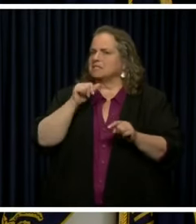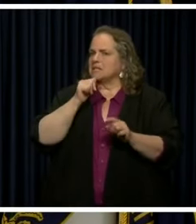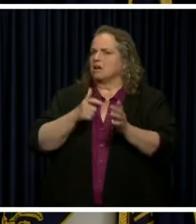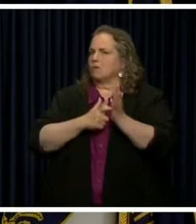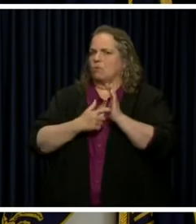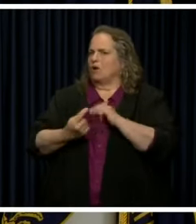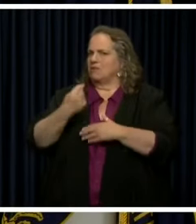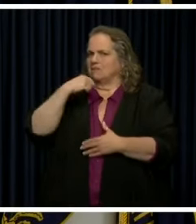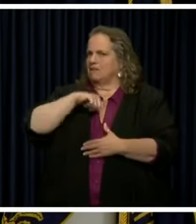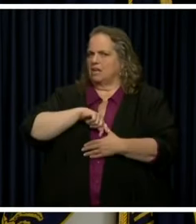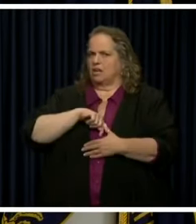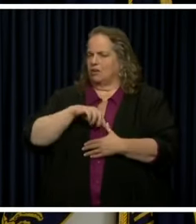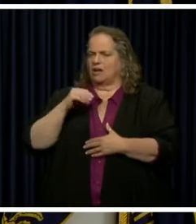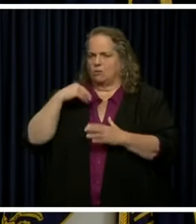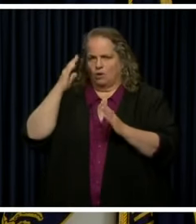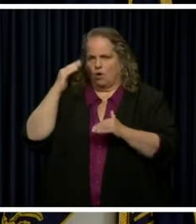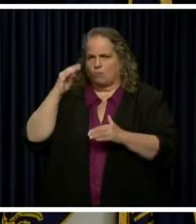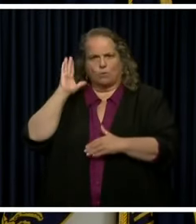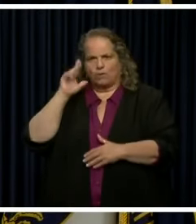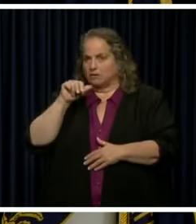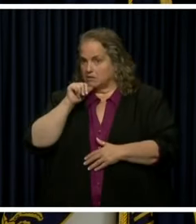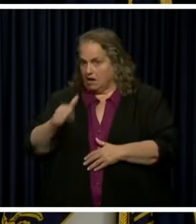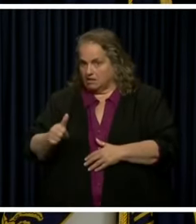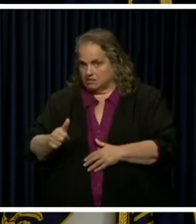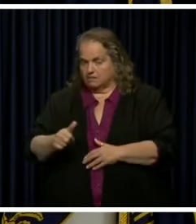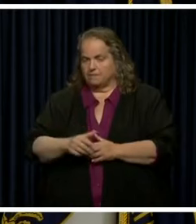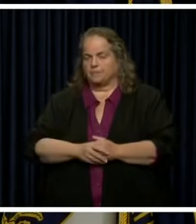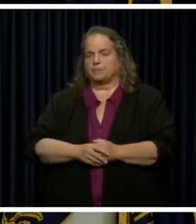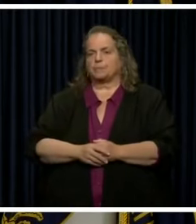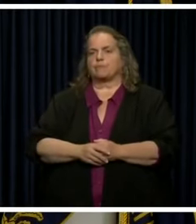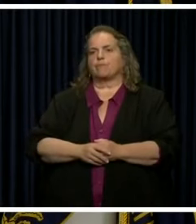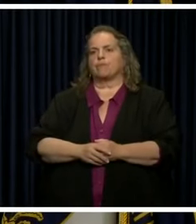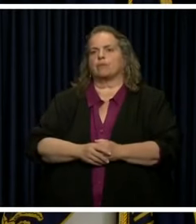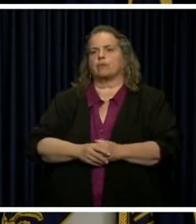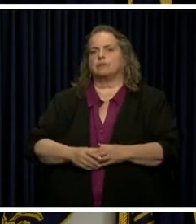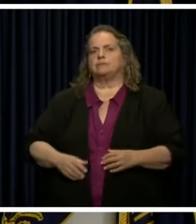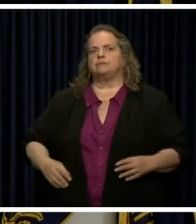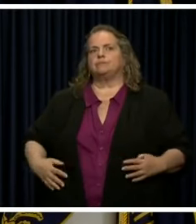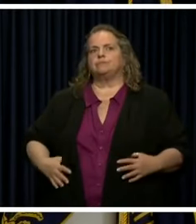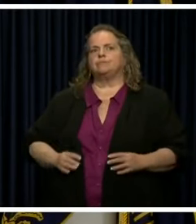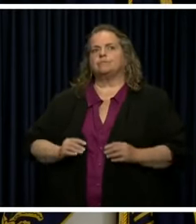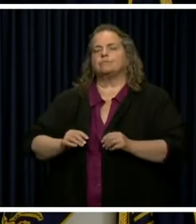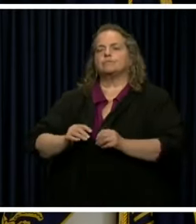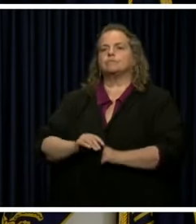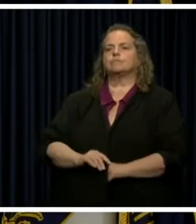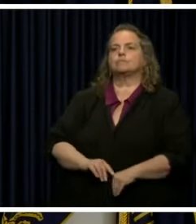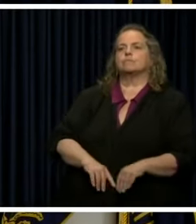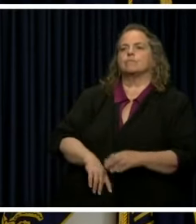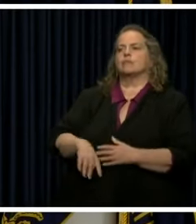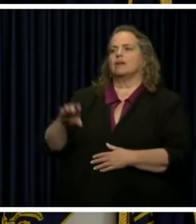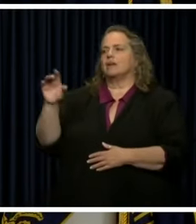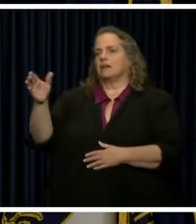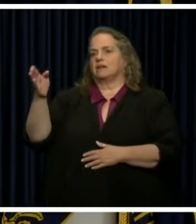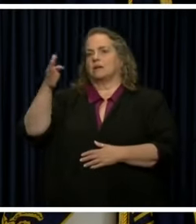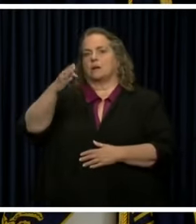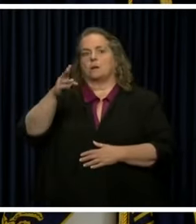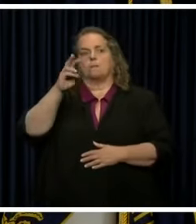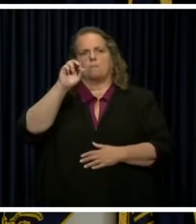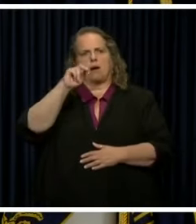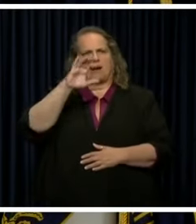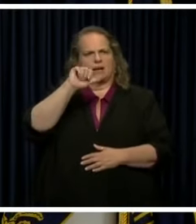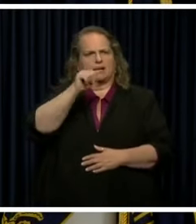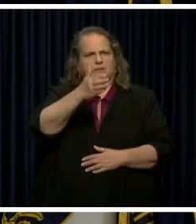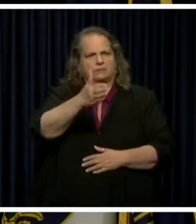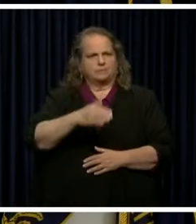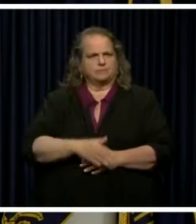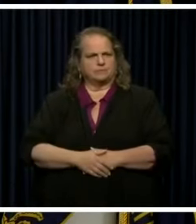require a ventilator, and we hope won't get to that point. So we start with Catherine. Monica?